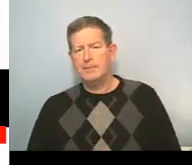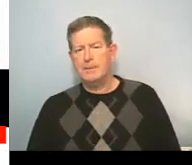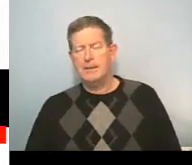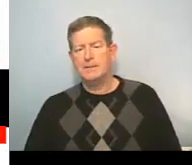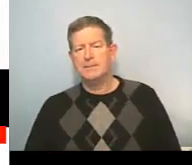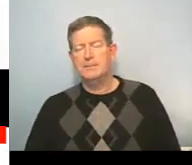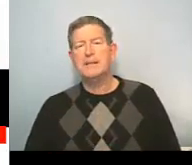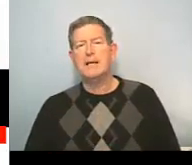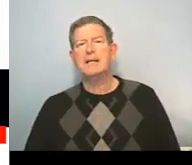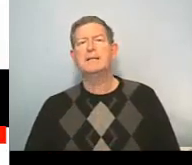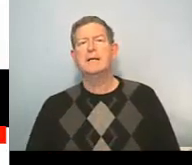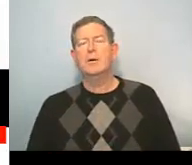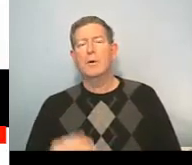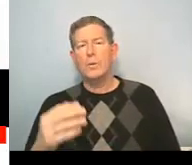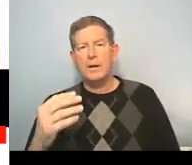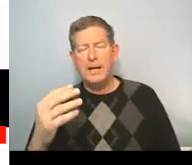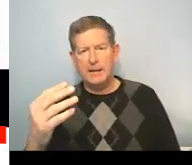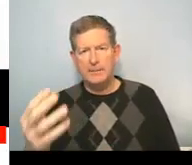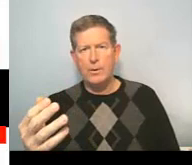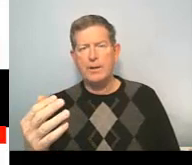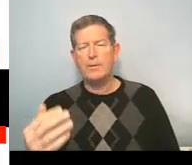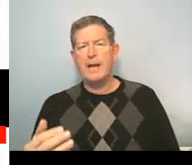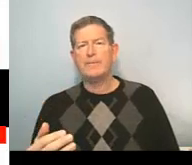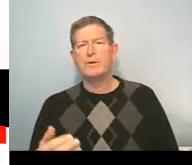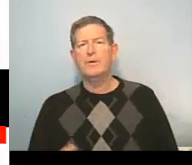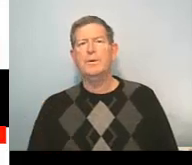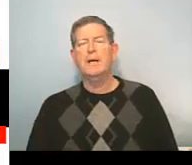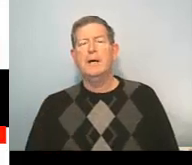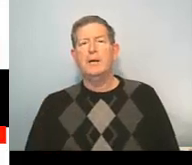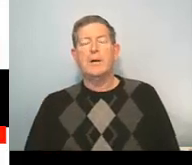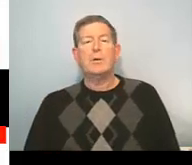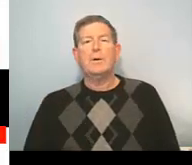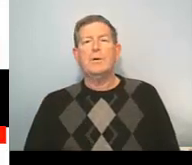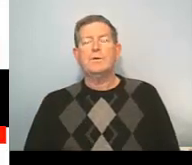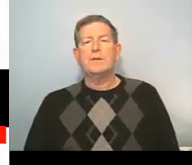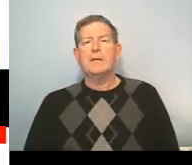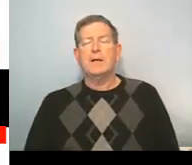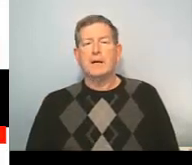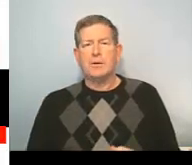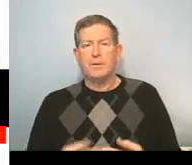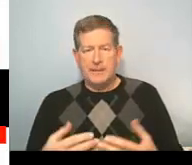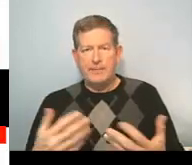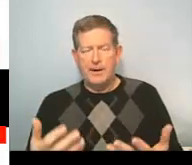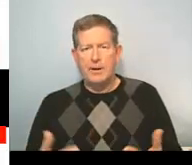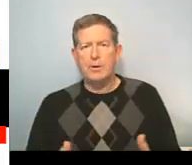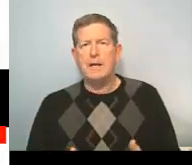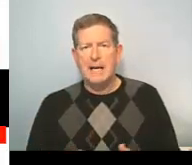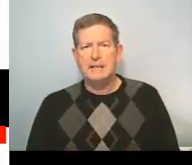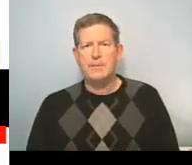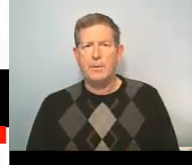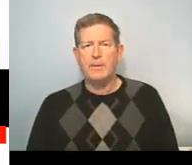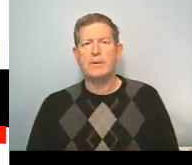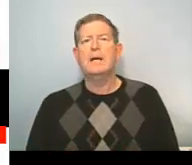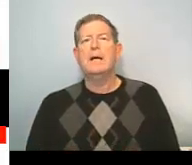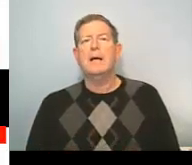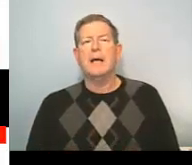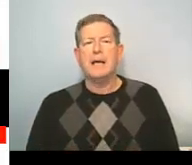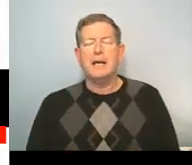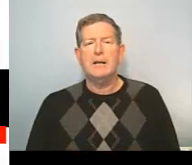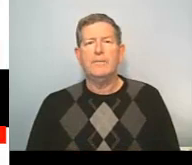noon, midnight, or 1 o'clock in the morning or the afternoon, you're not going to use the article, the definite article las, but